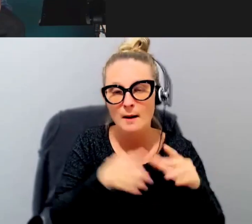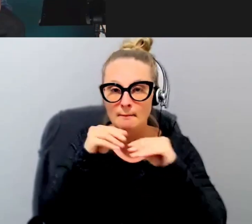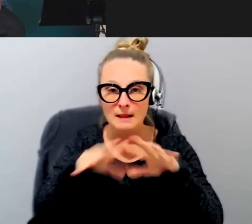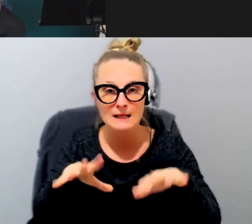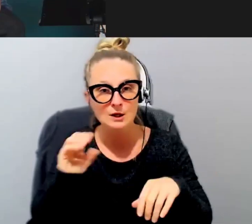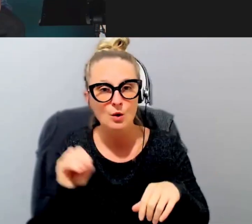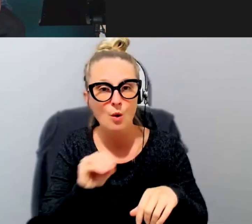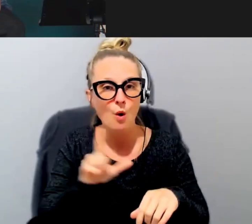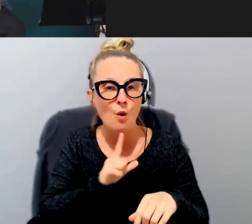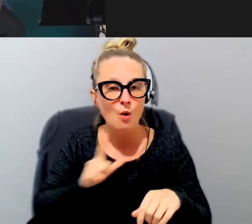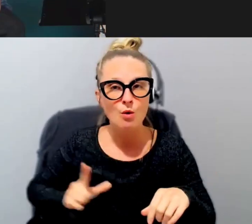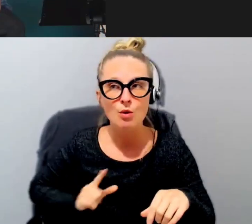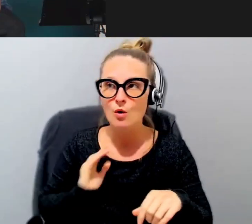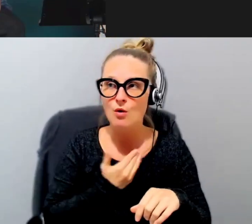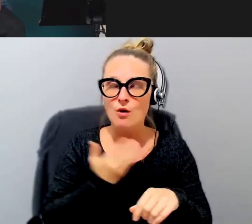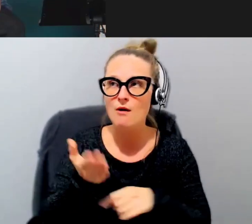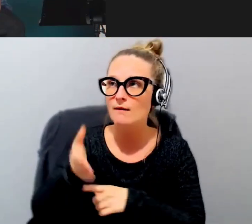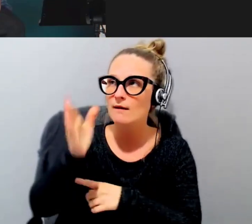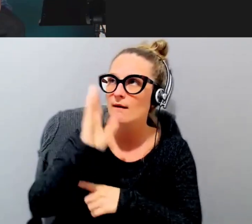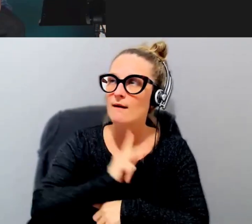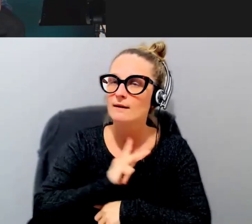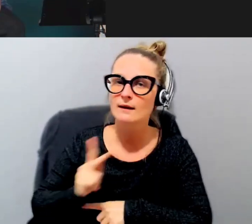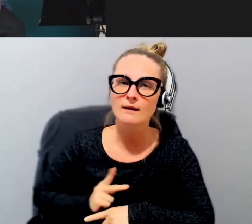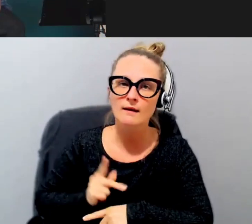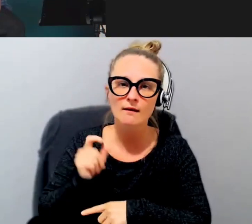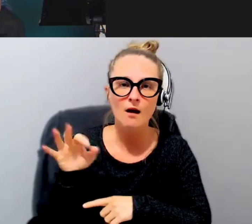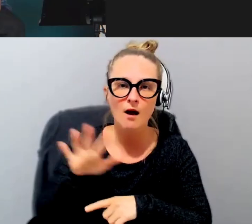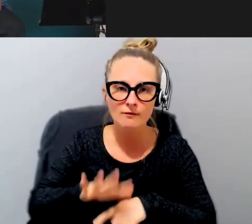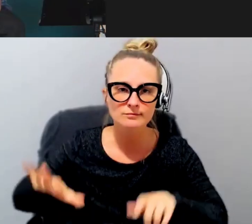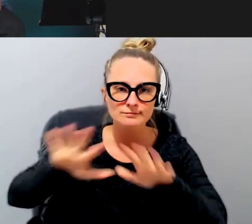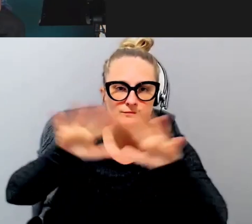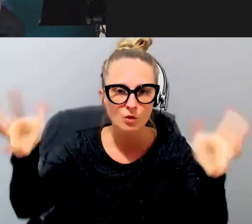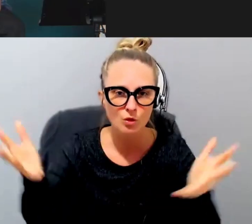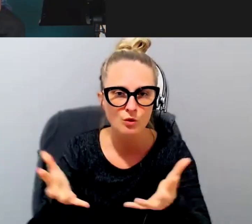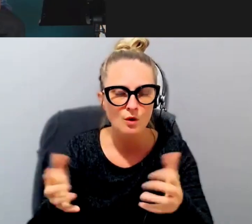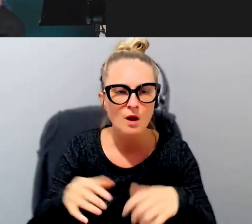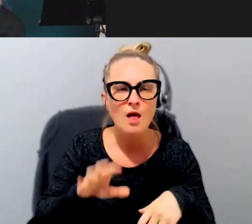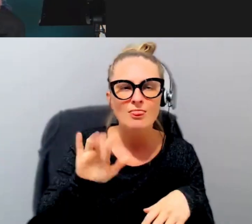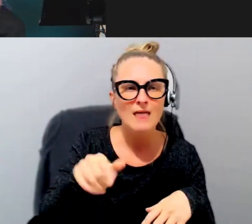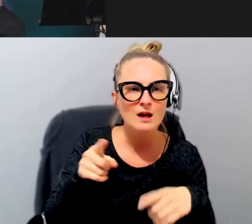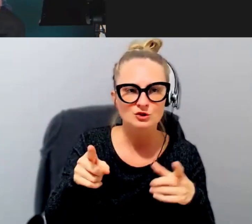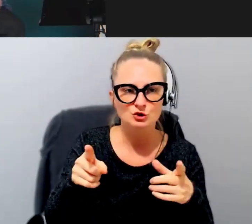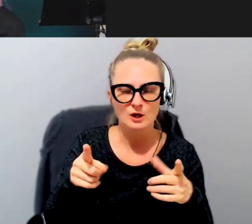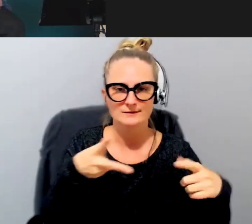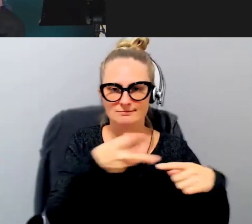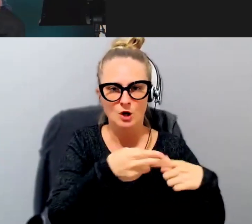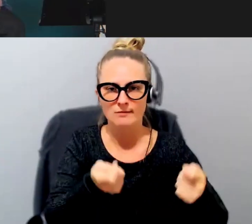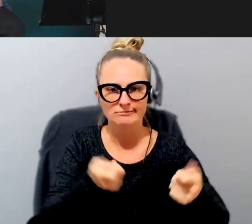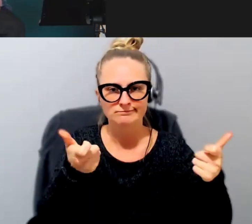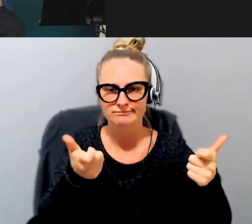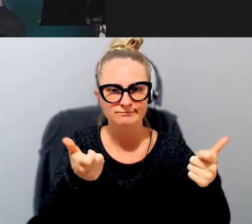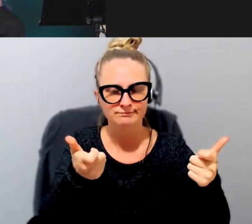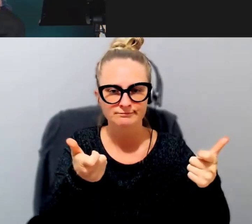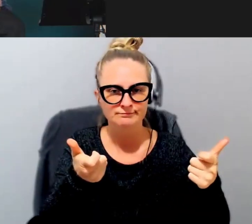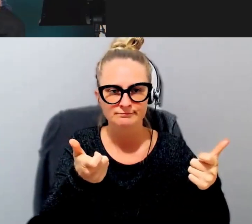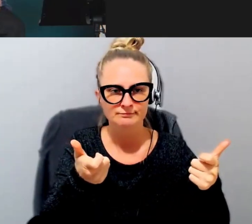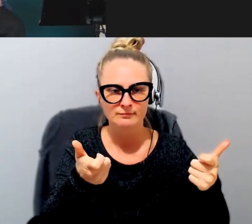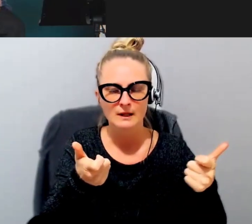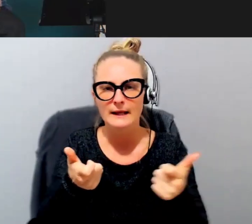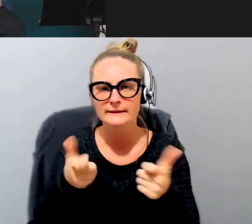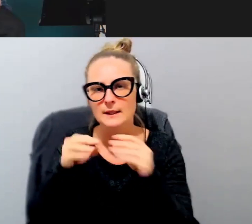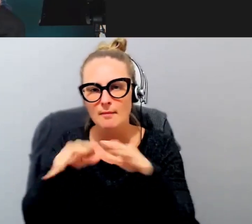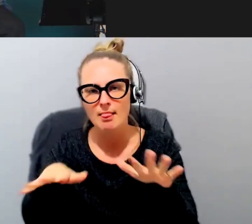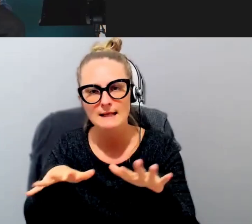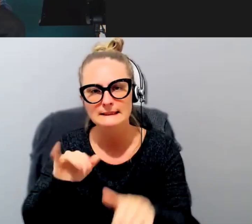O Lord our God, King of the universe, and that is just cut. And it's blessed is